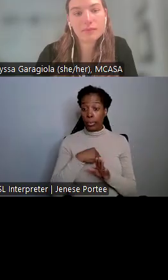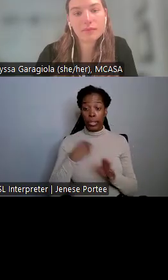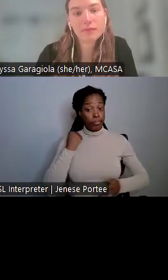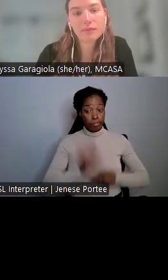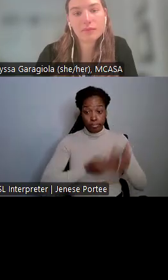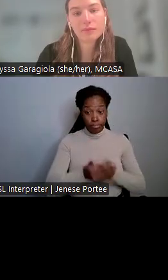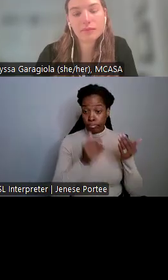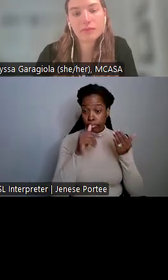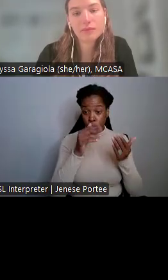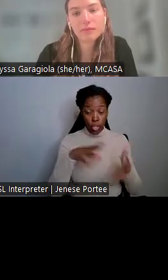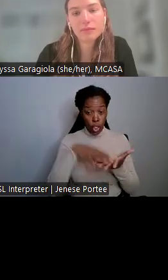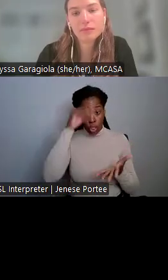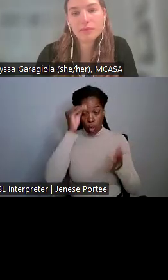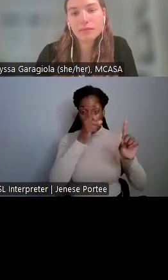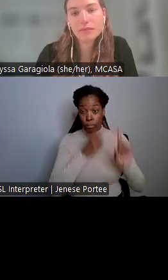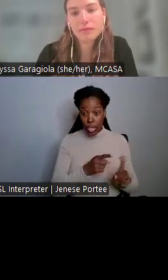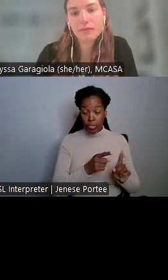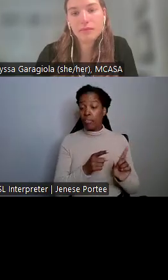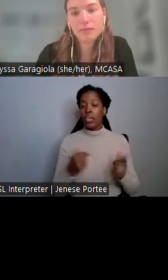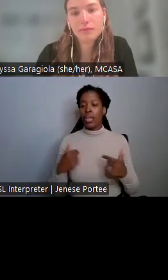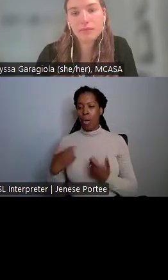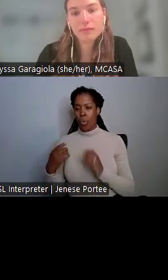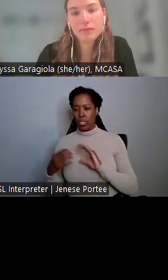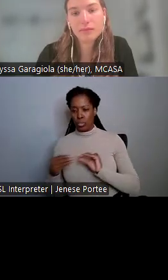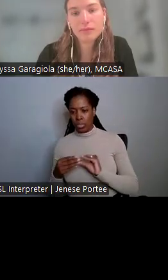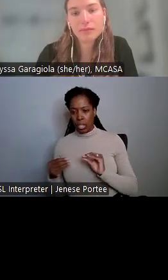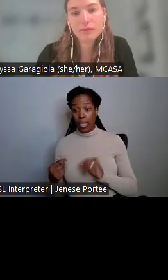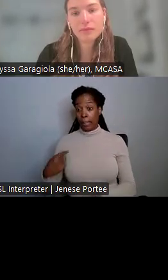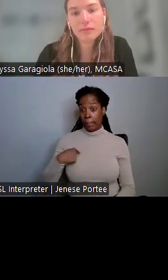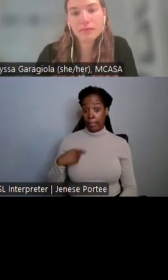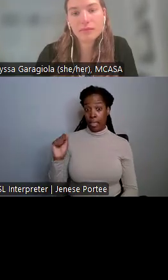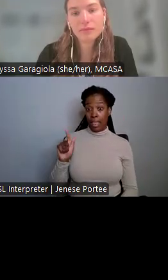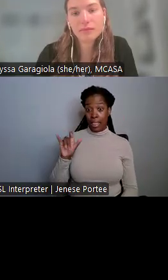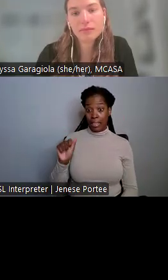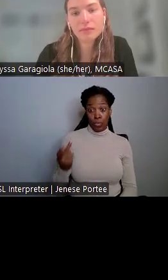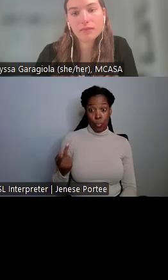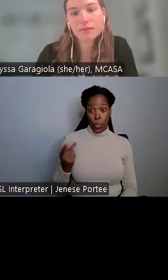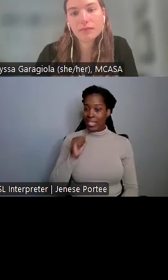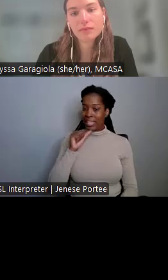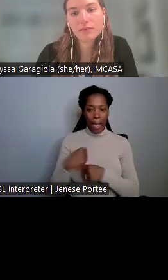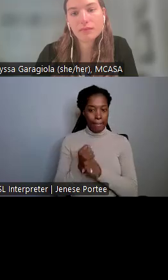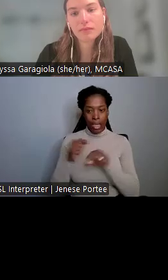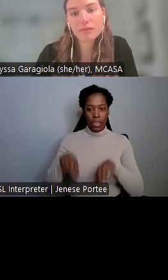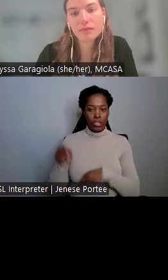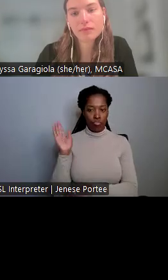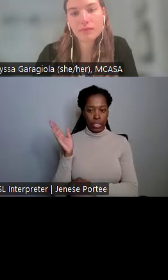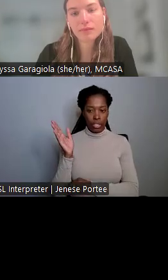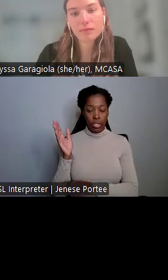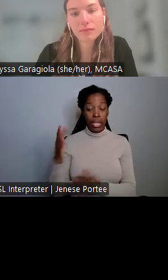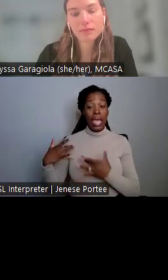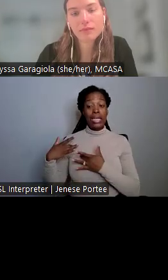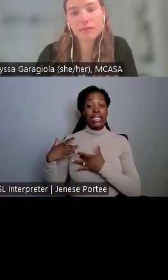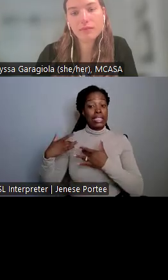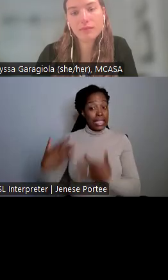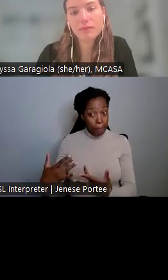learning objectives is Alyssa and I did not create this presentation. So normally, the folks that are presenting have